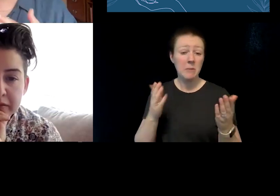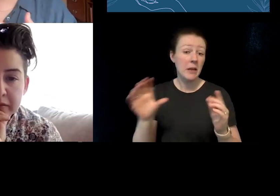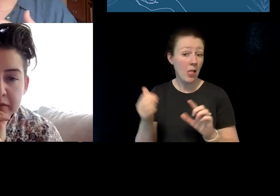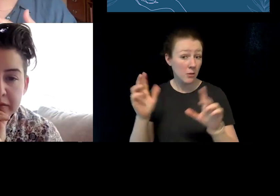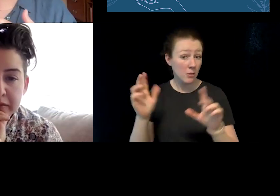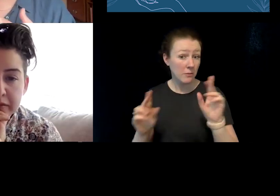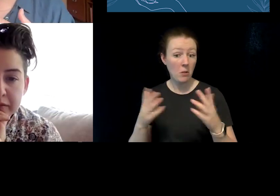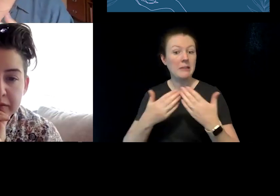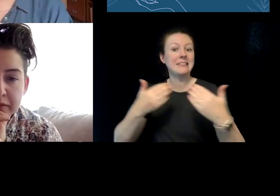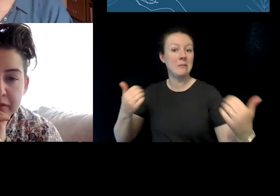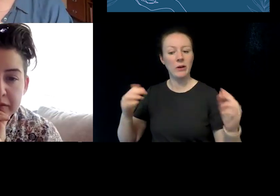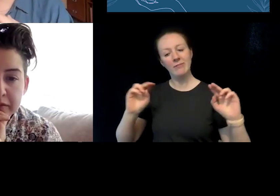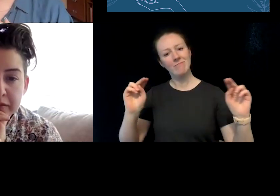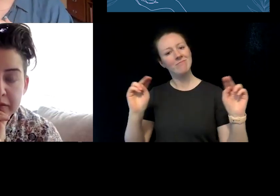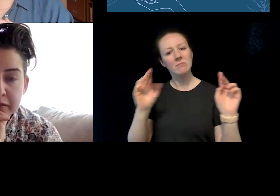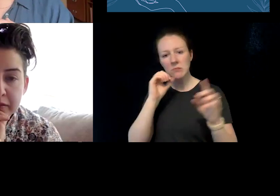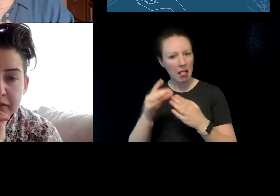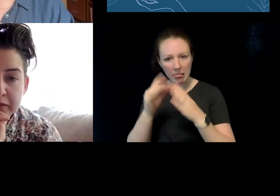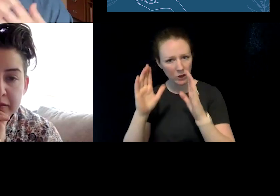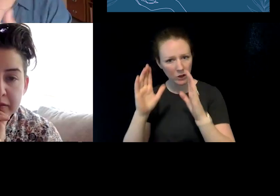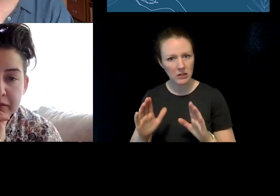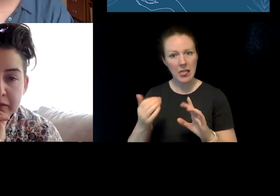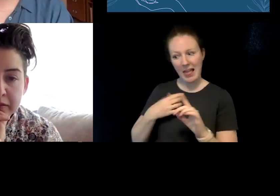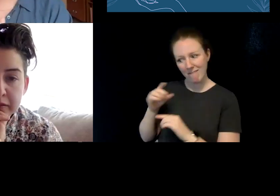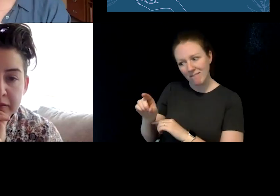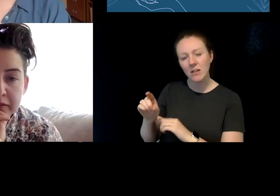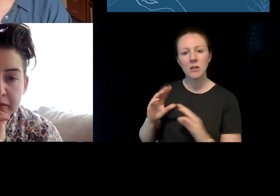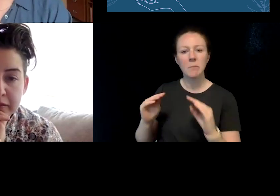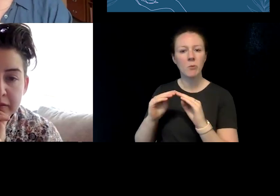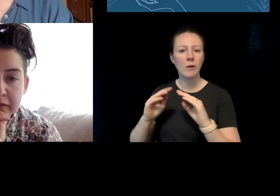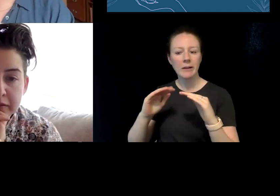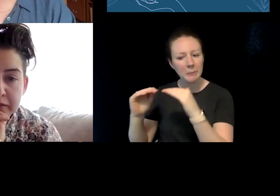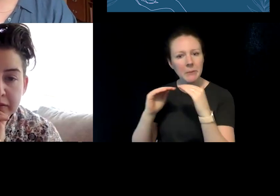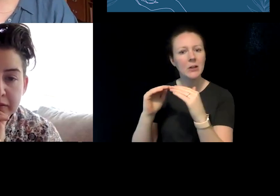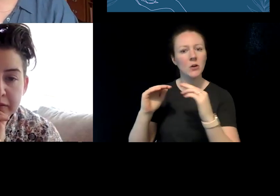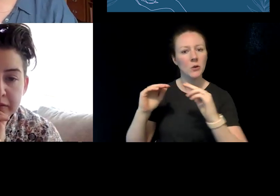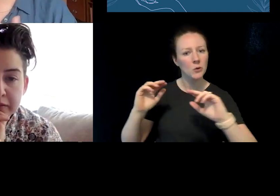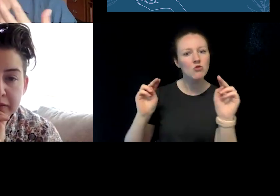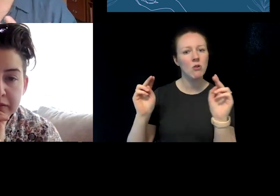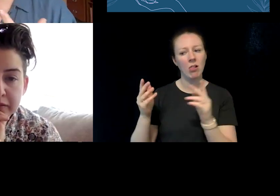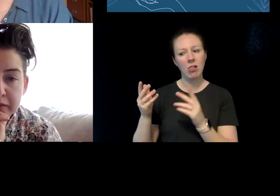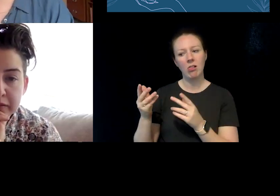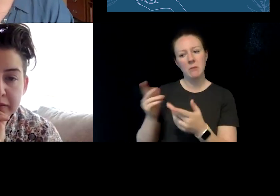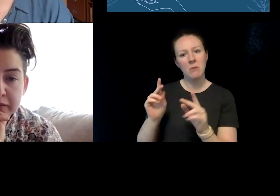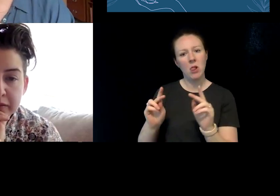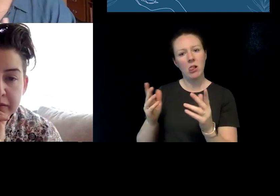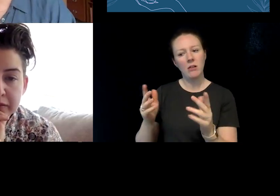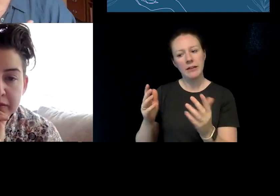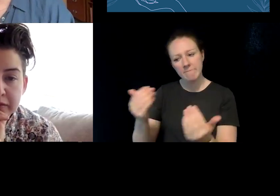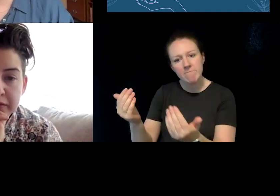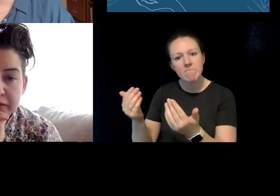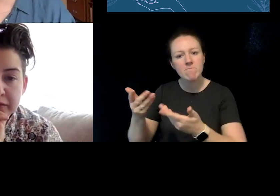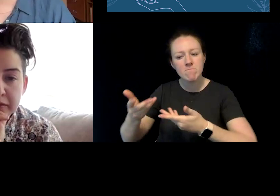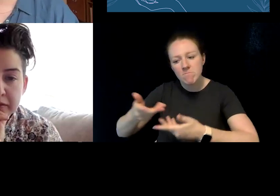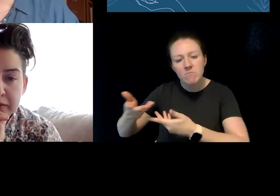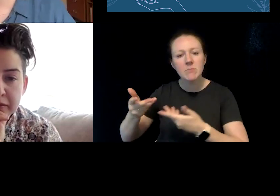Like, that's what those policies are for, is to set up systems that are more peer-based or Yeah, just structures that you can use. And if they don't have